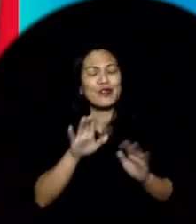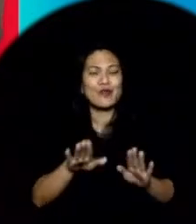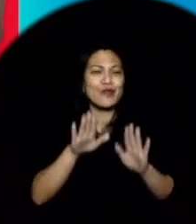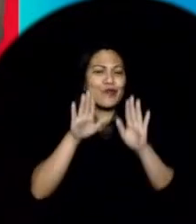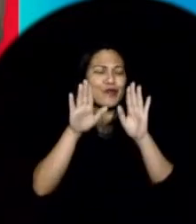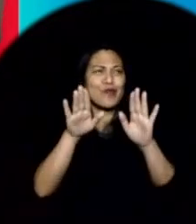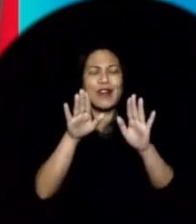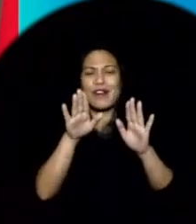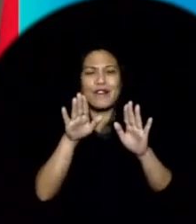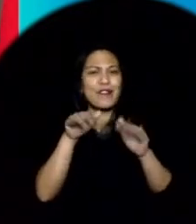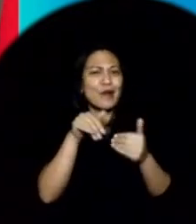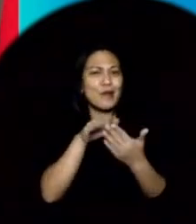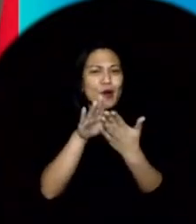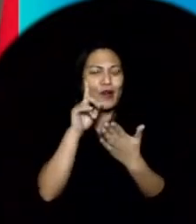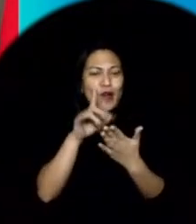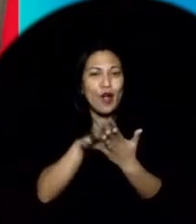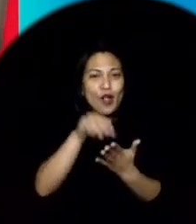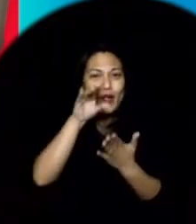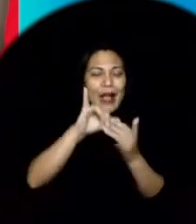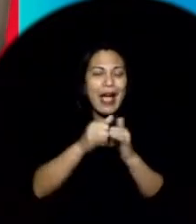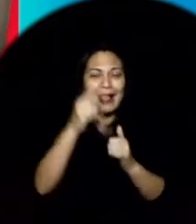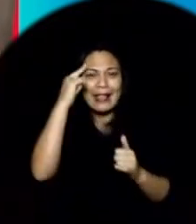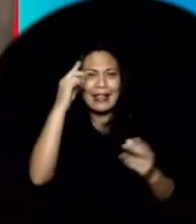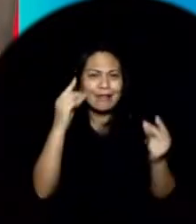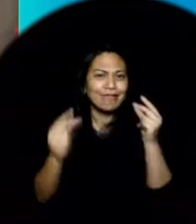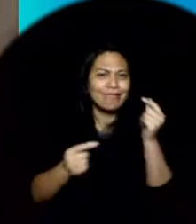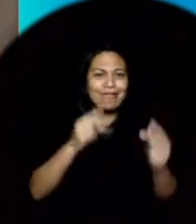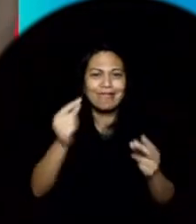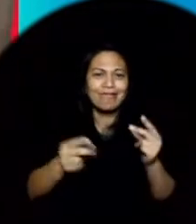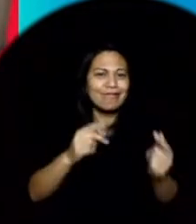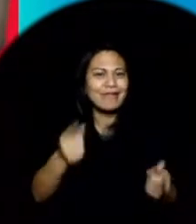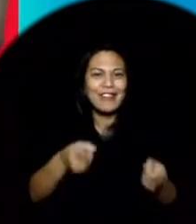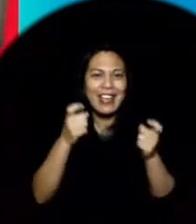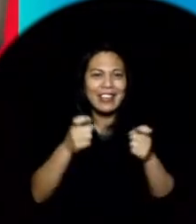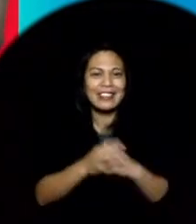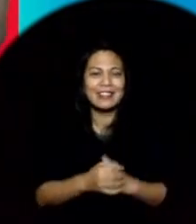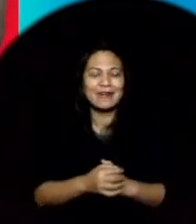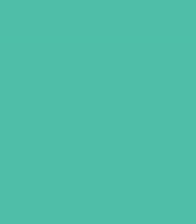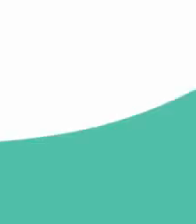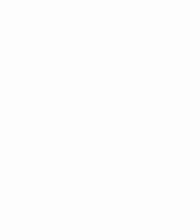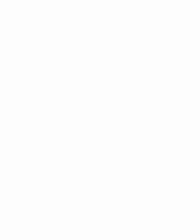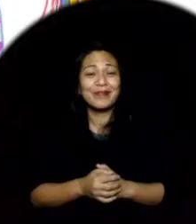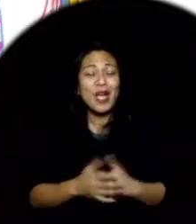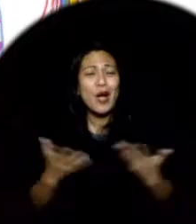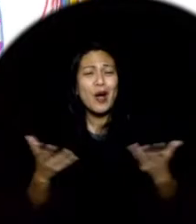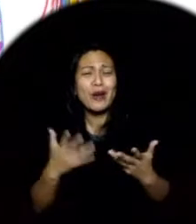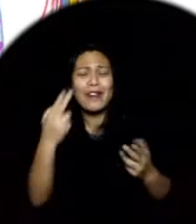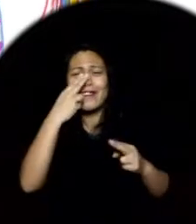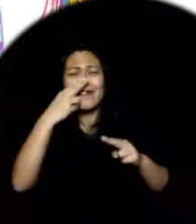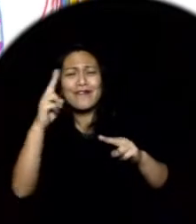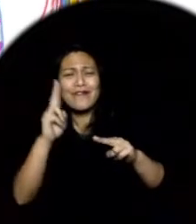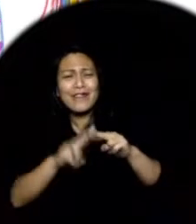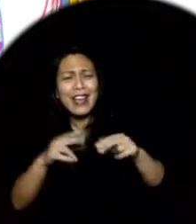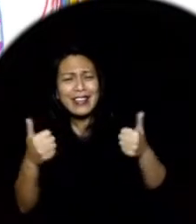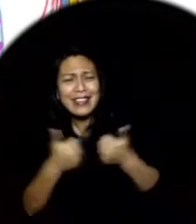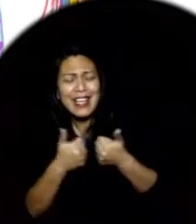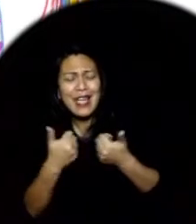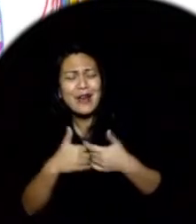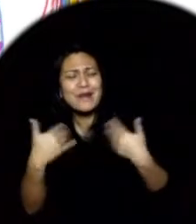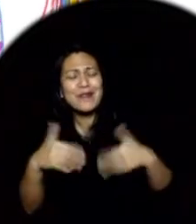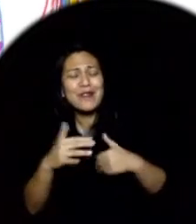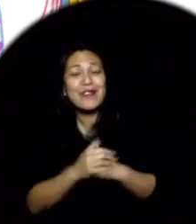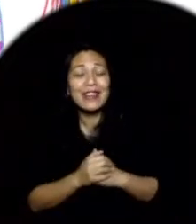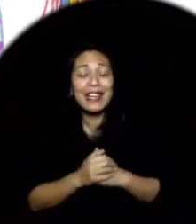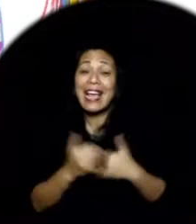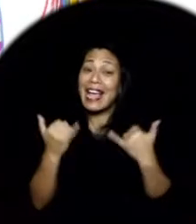is a really great way to learn how to think quickly on your feet, so I hope you play it at home. Bye. That was so much fun,